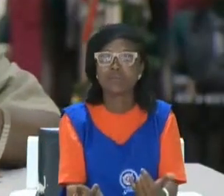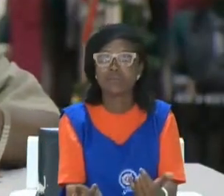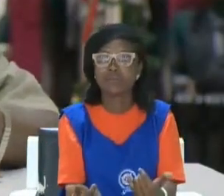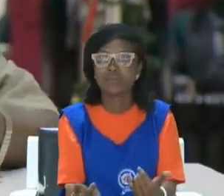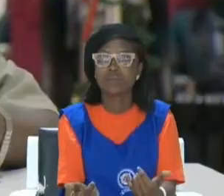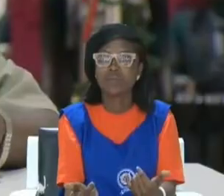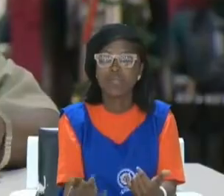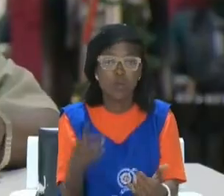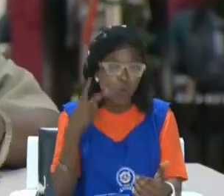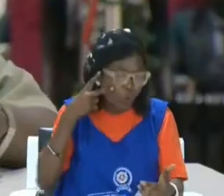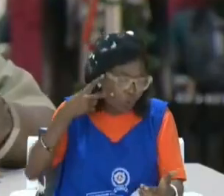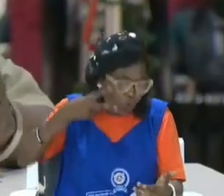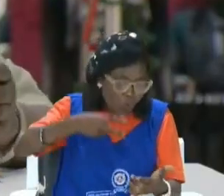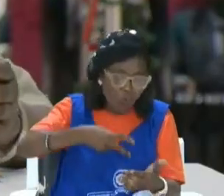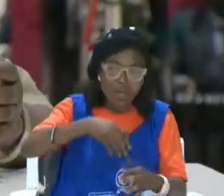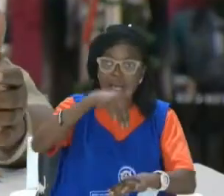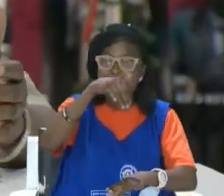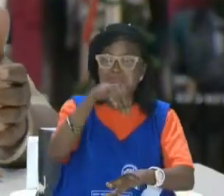look at